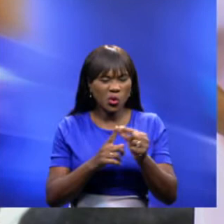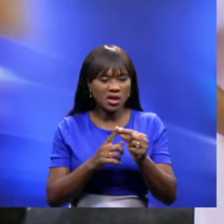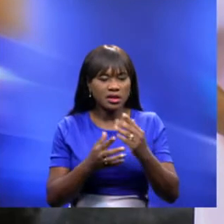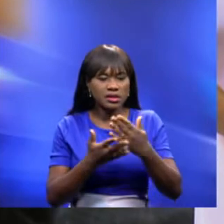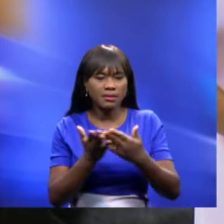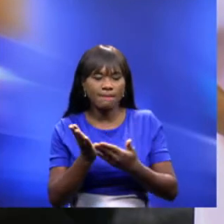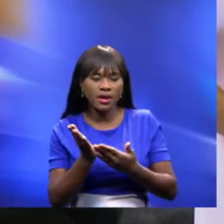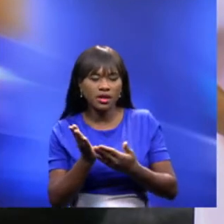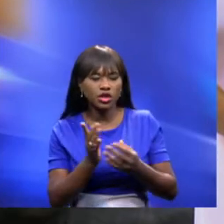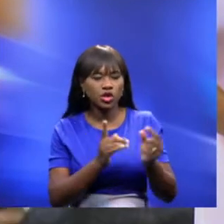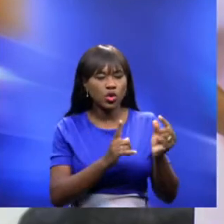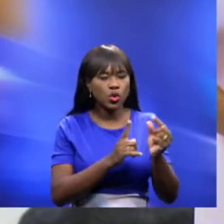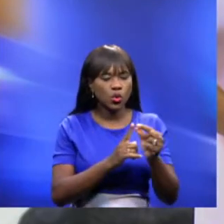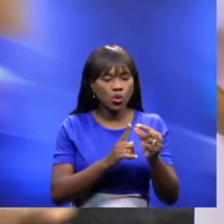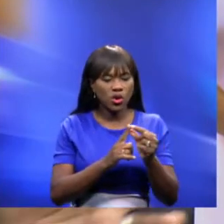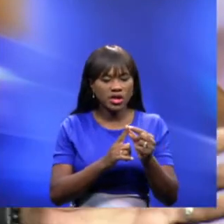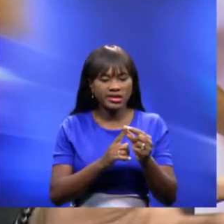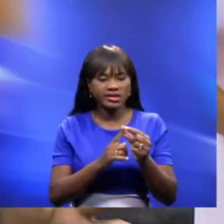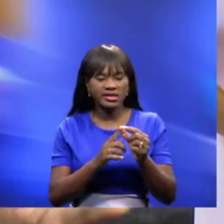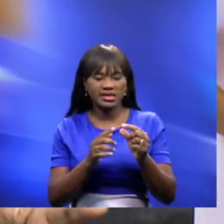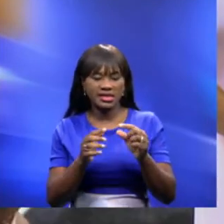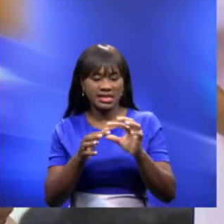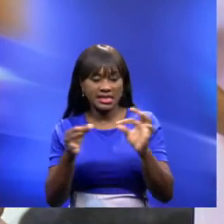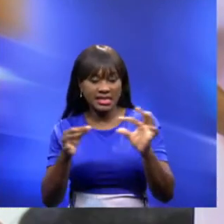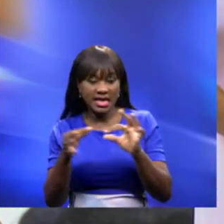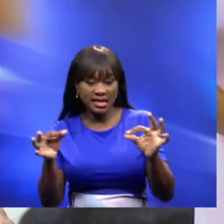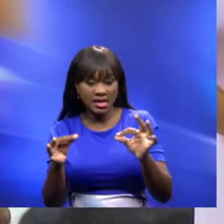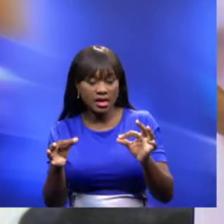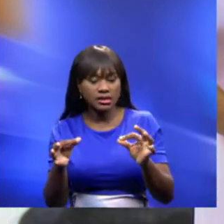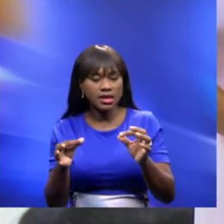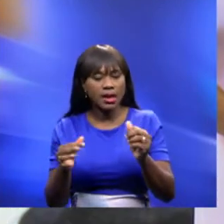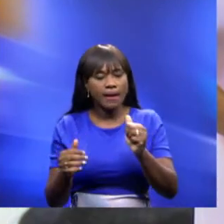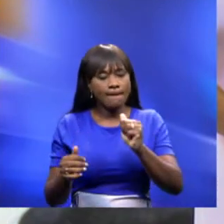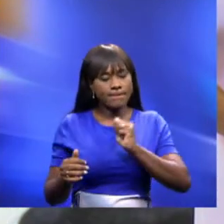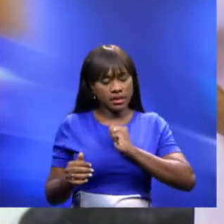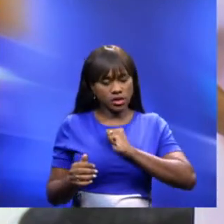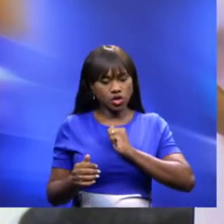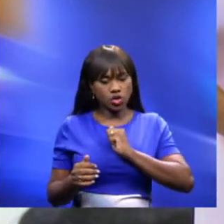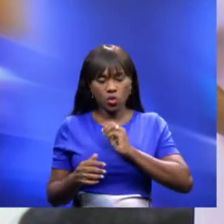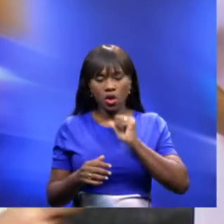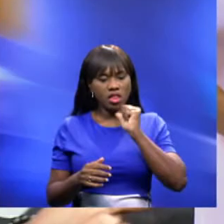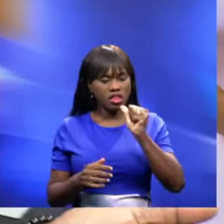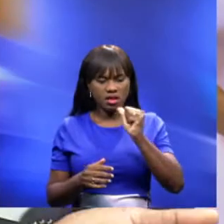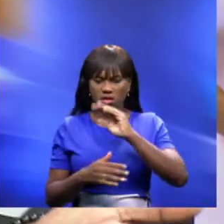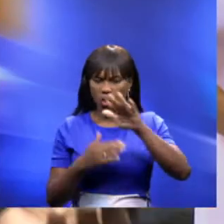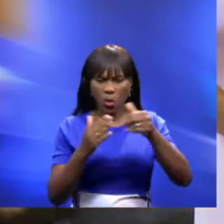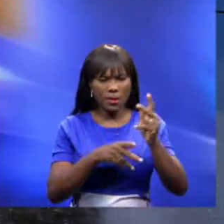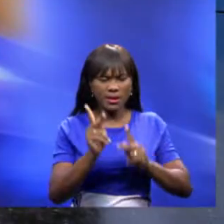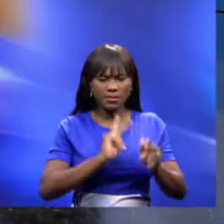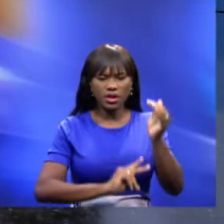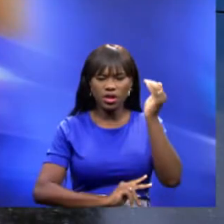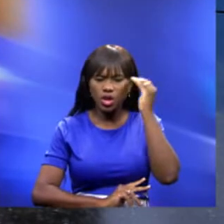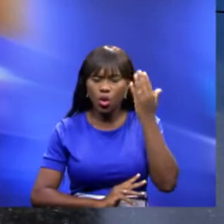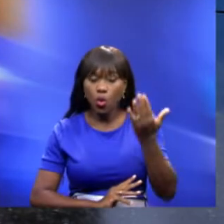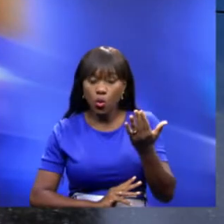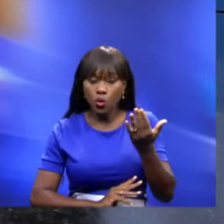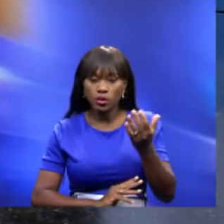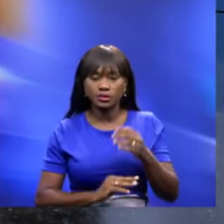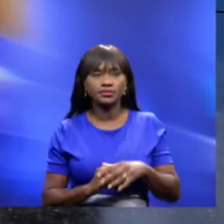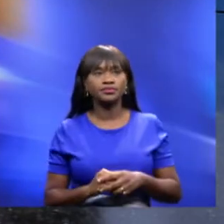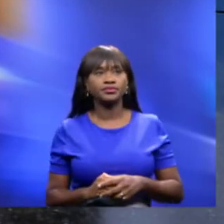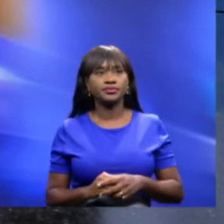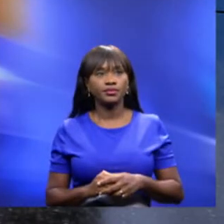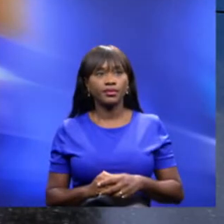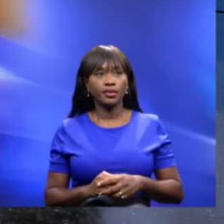phrases, words, statements that pertain to you as a person, not everybody would know that. That could be, no, it could be, no, we're